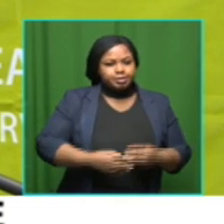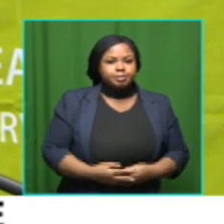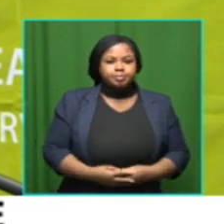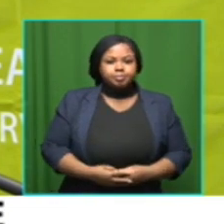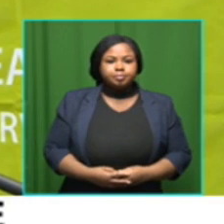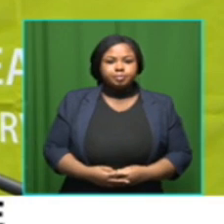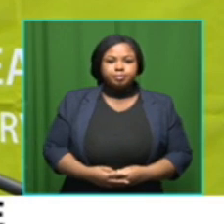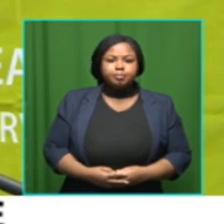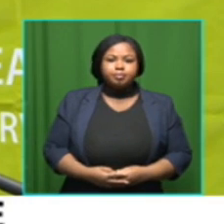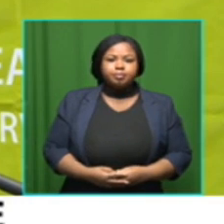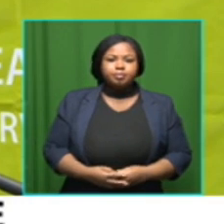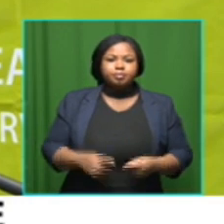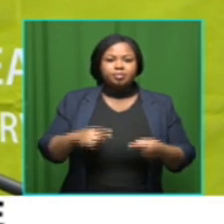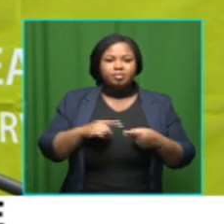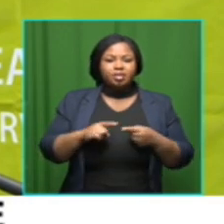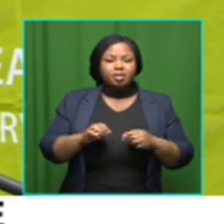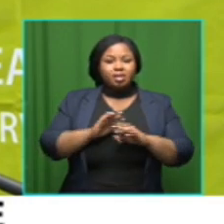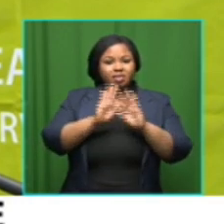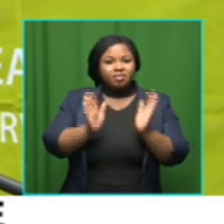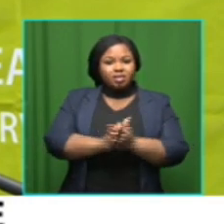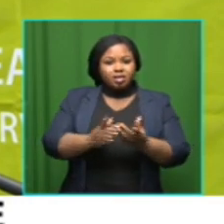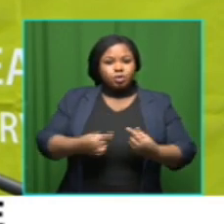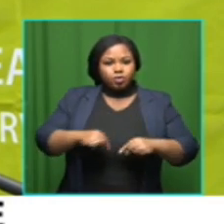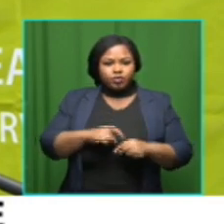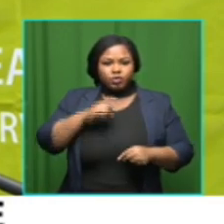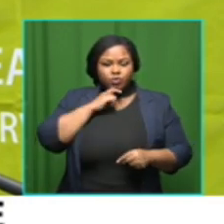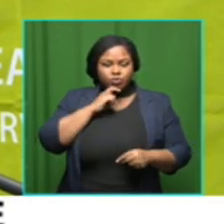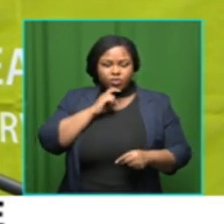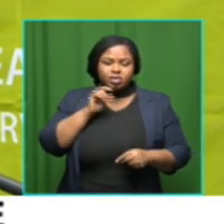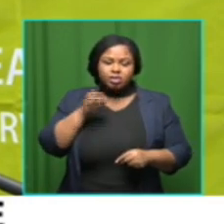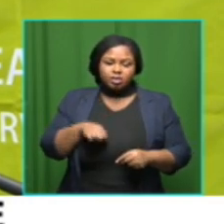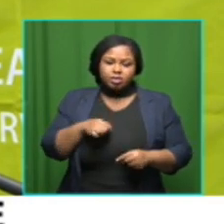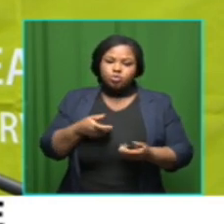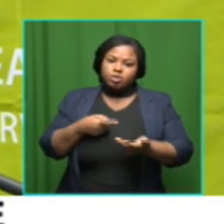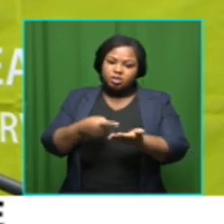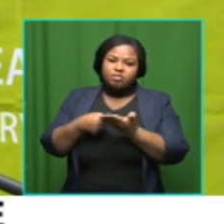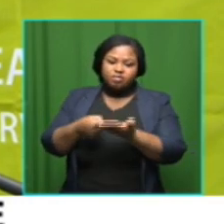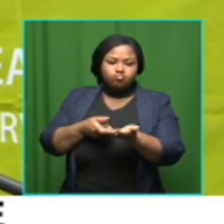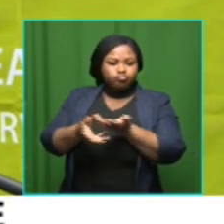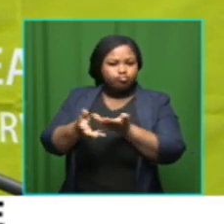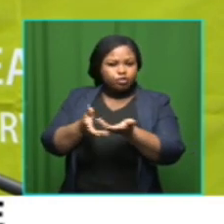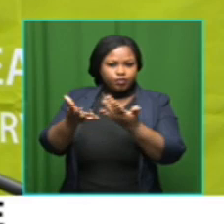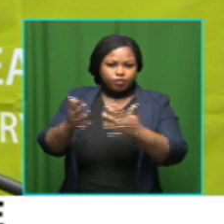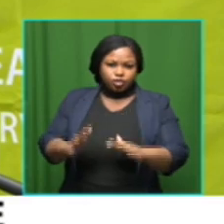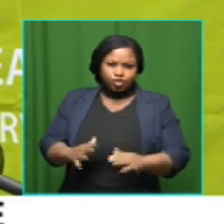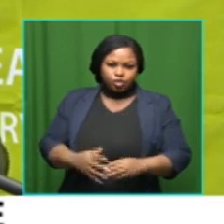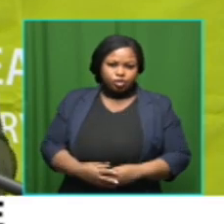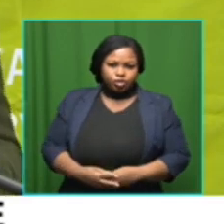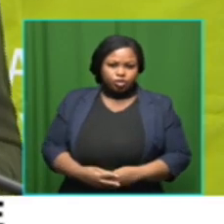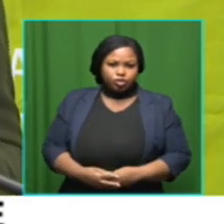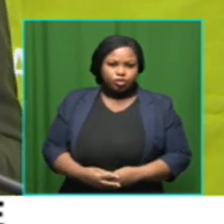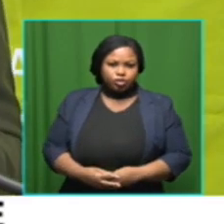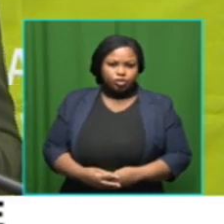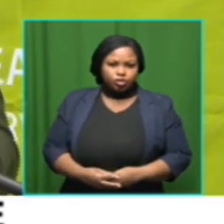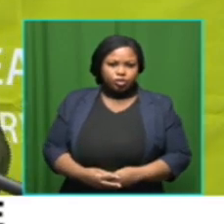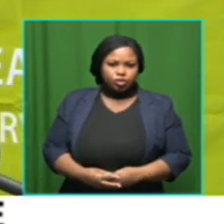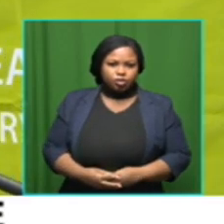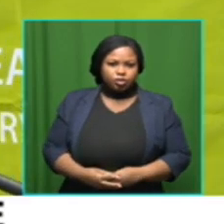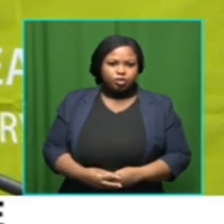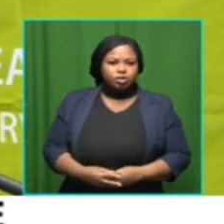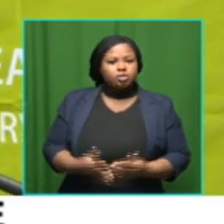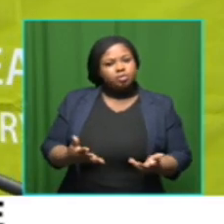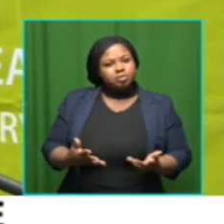clinicians and what we have been using, we have been in discussion. Like we had a